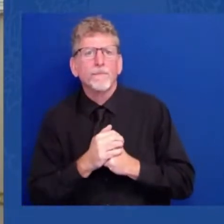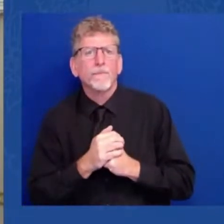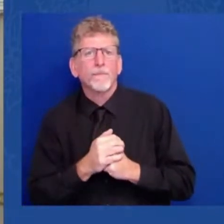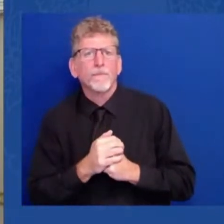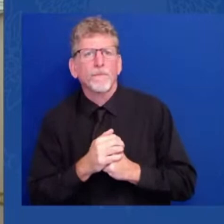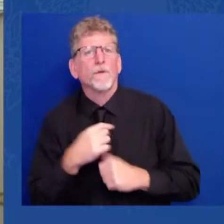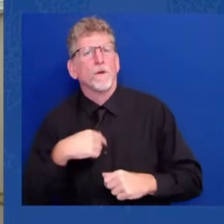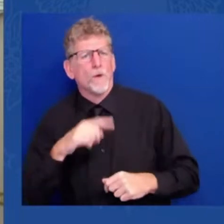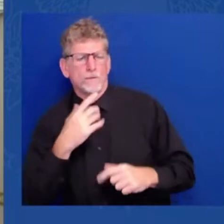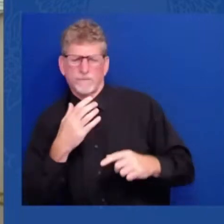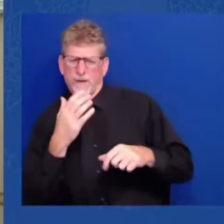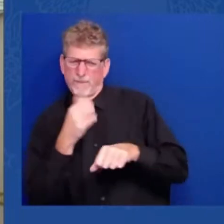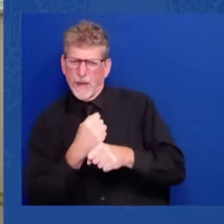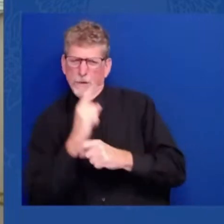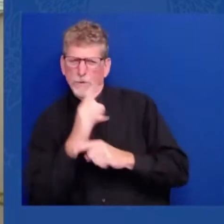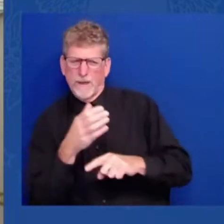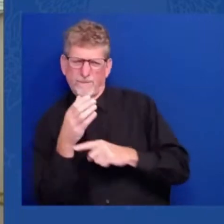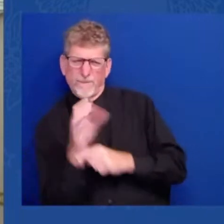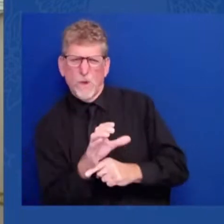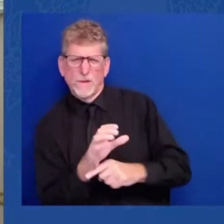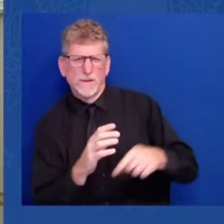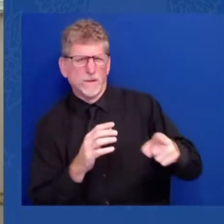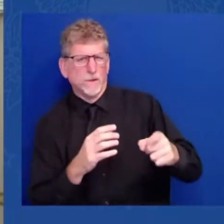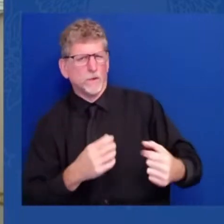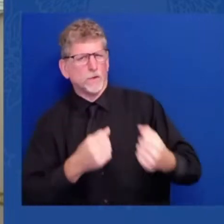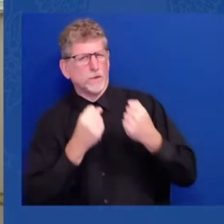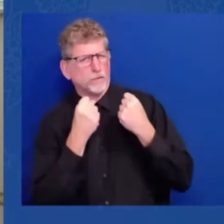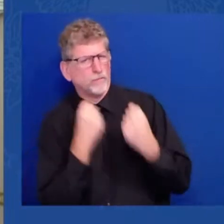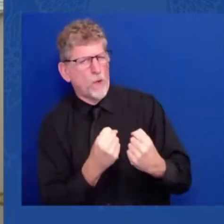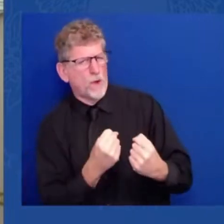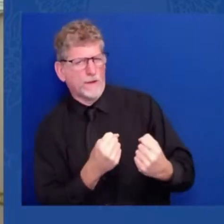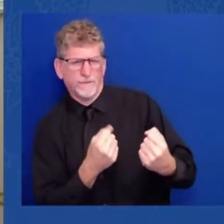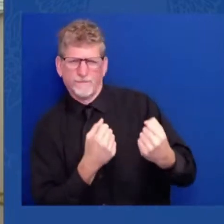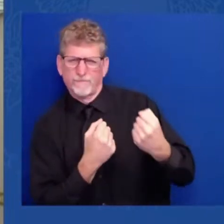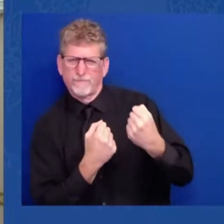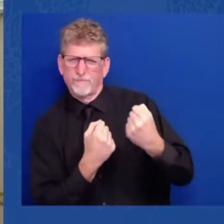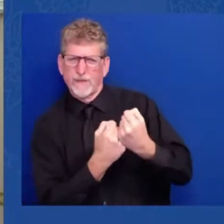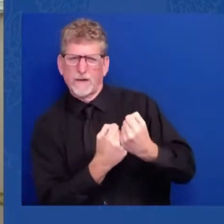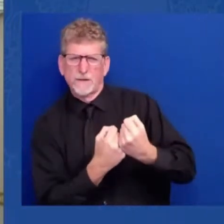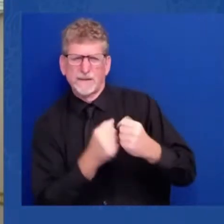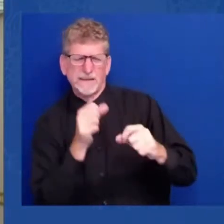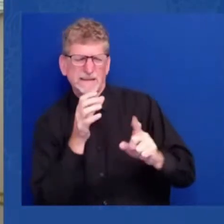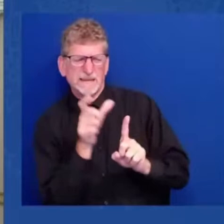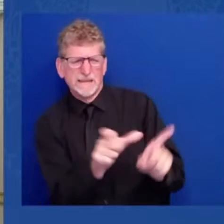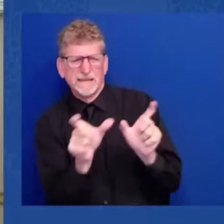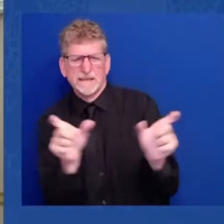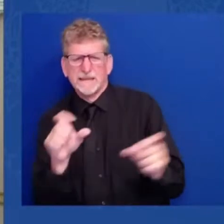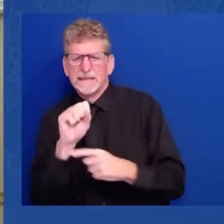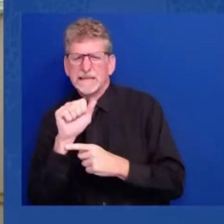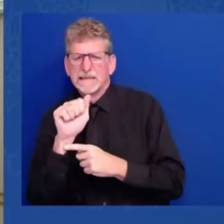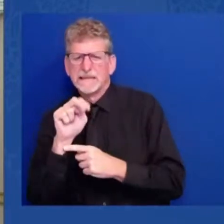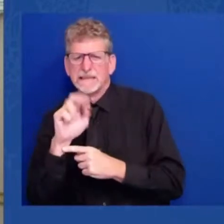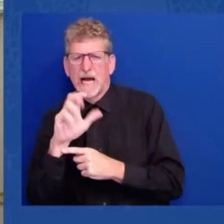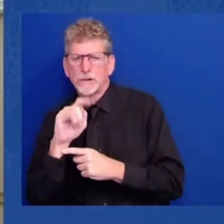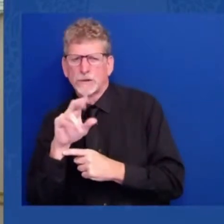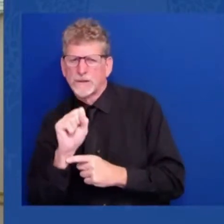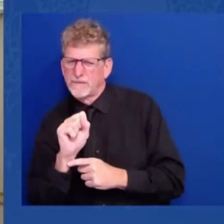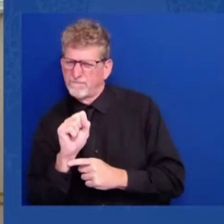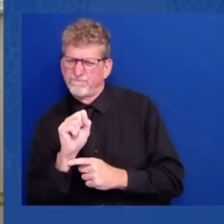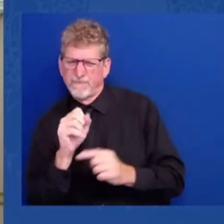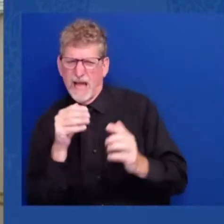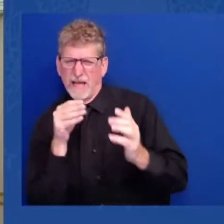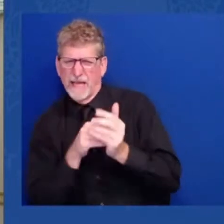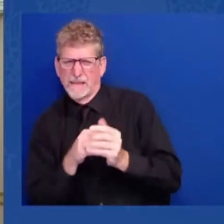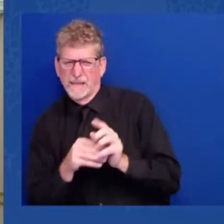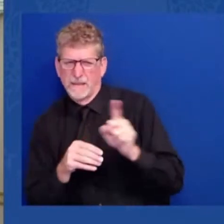economy. It has caused Russian economy to, frankly, crater. The Russian ruble is now down to 50%,